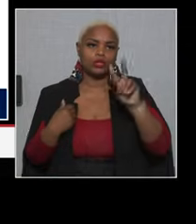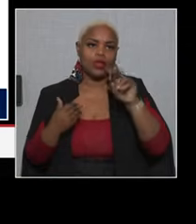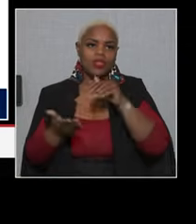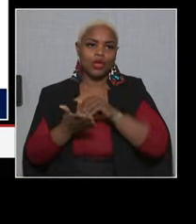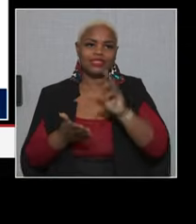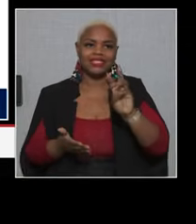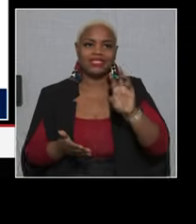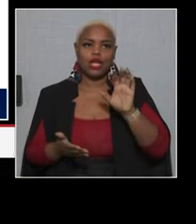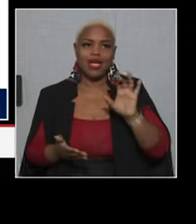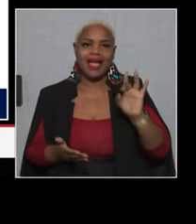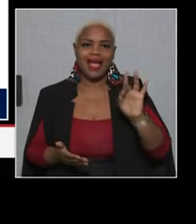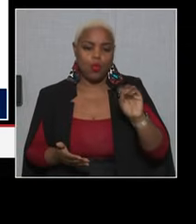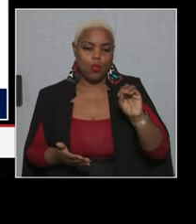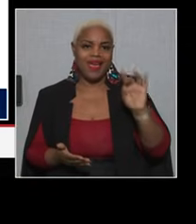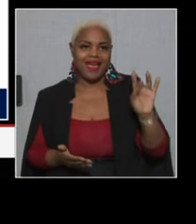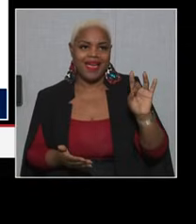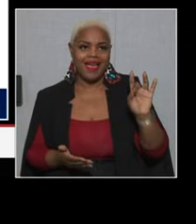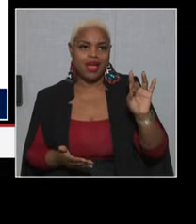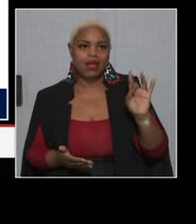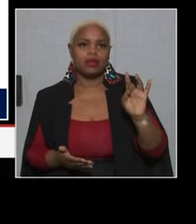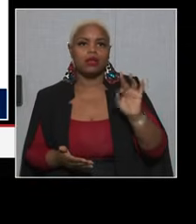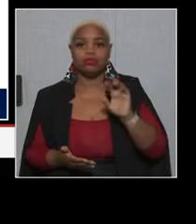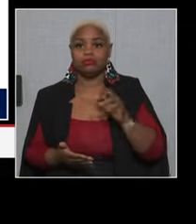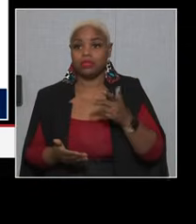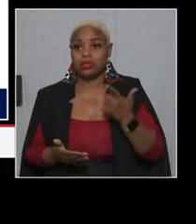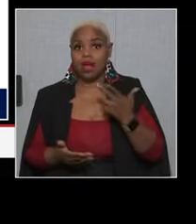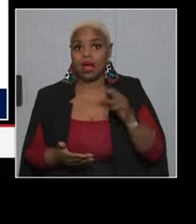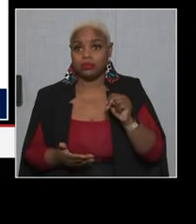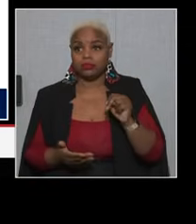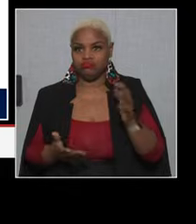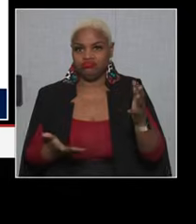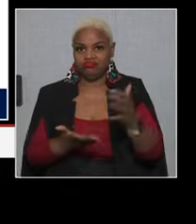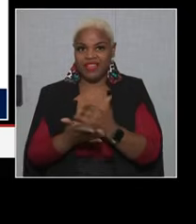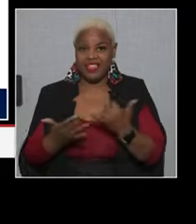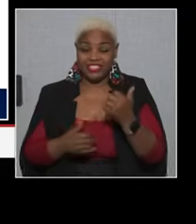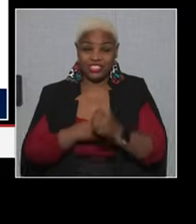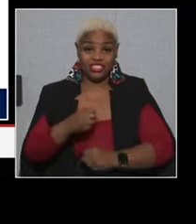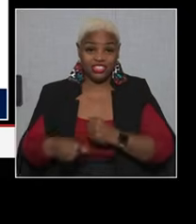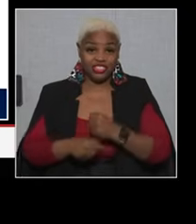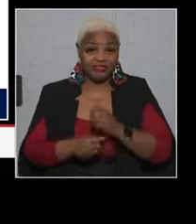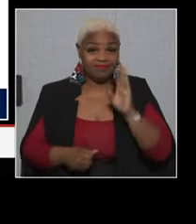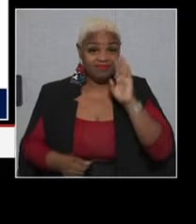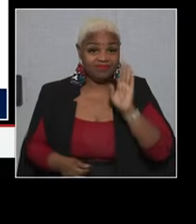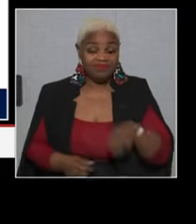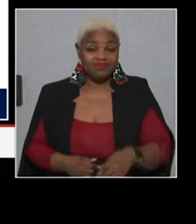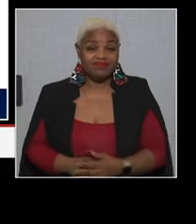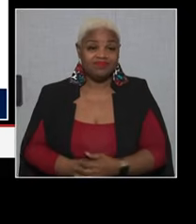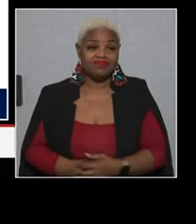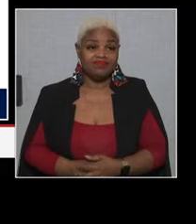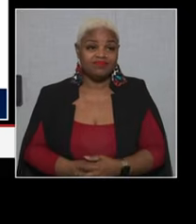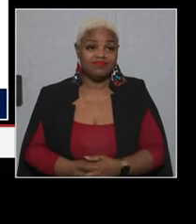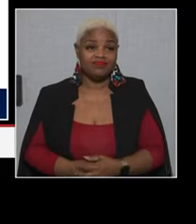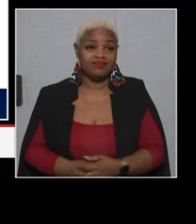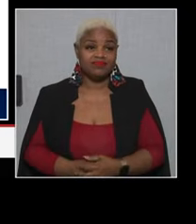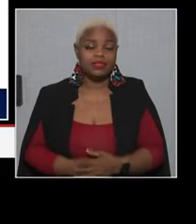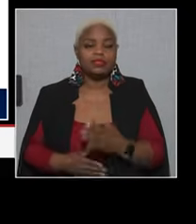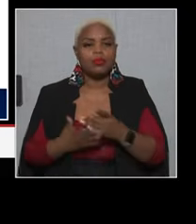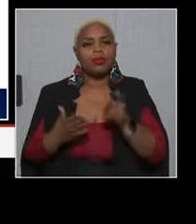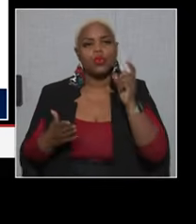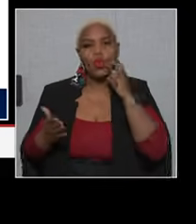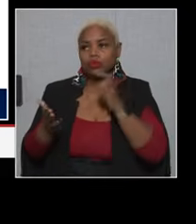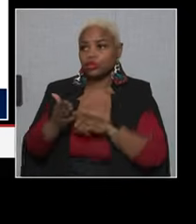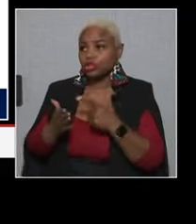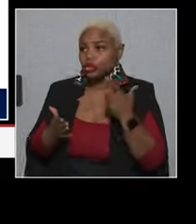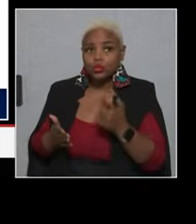year thus far. One of the things that was really significant outside of the shootings and homicides that I heard